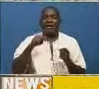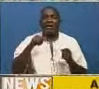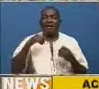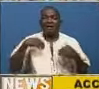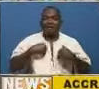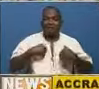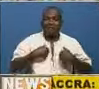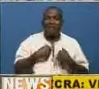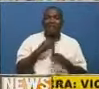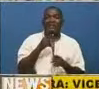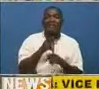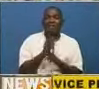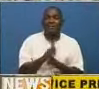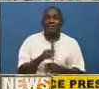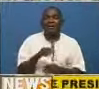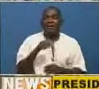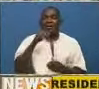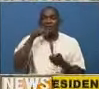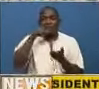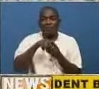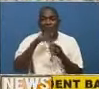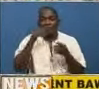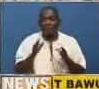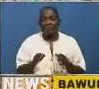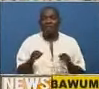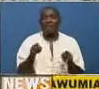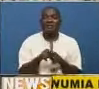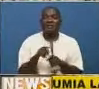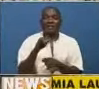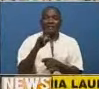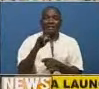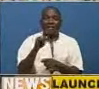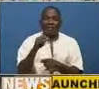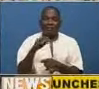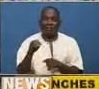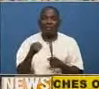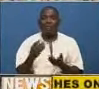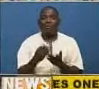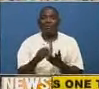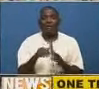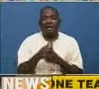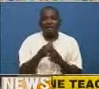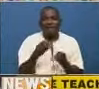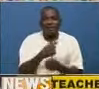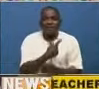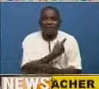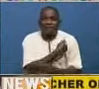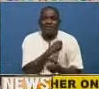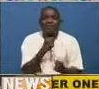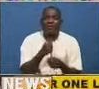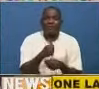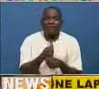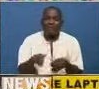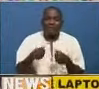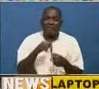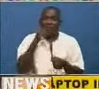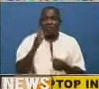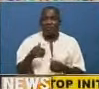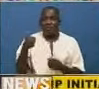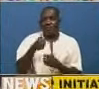an MOU in place whereby percentage of the vaccine that we produce will be given to the